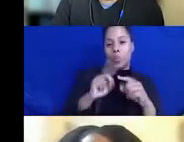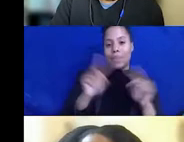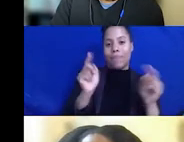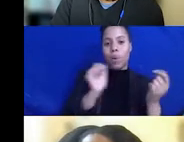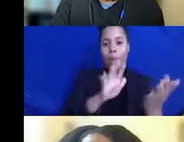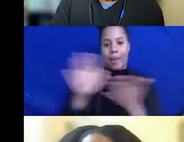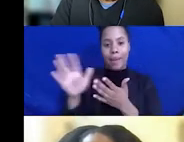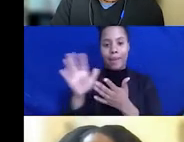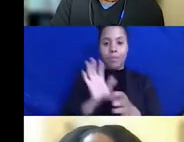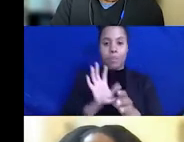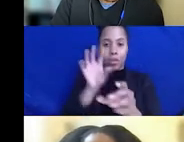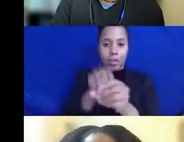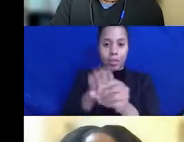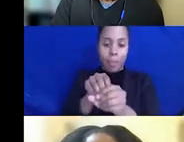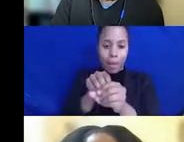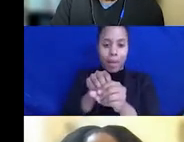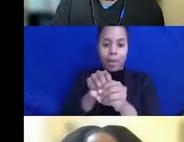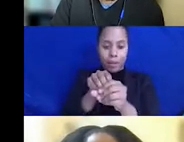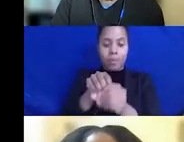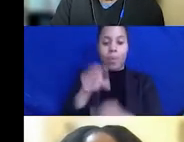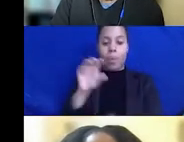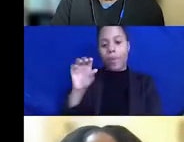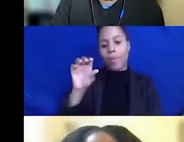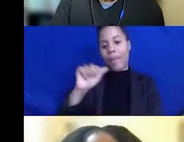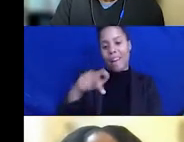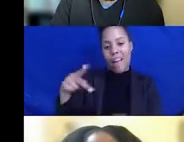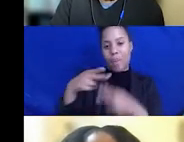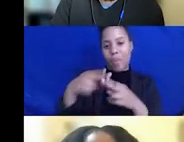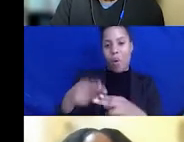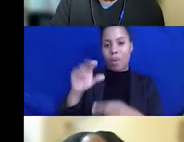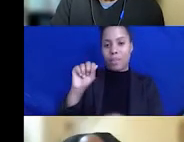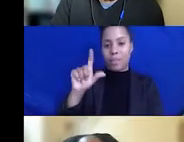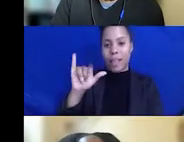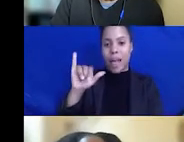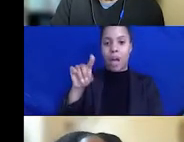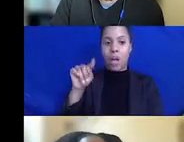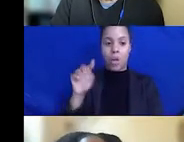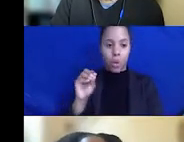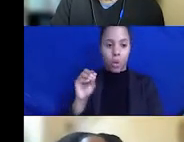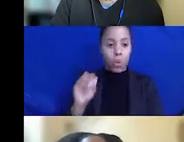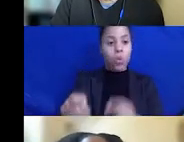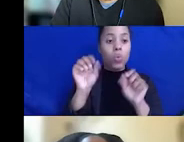with Slido. There is, you can go to